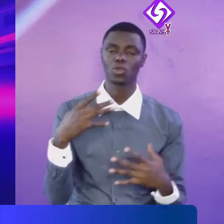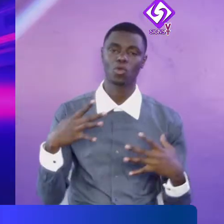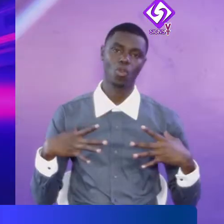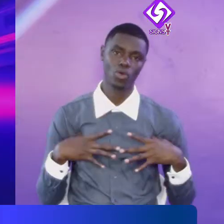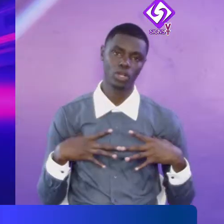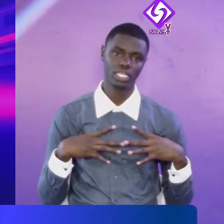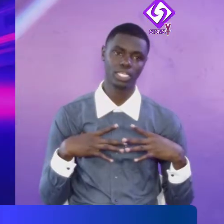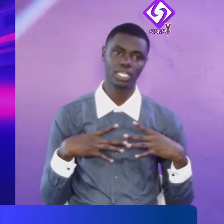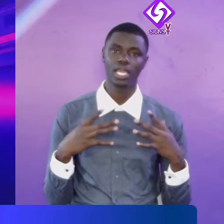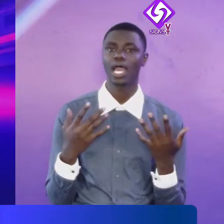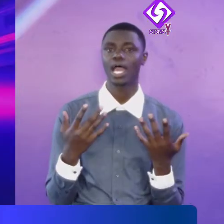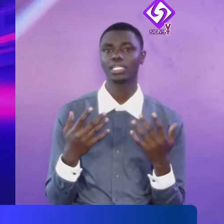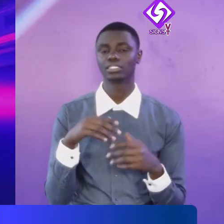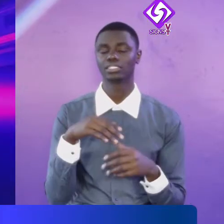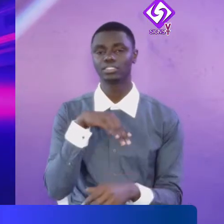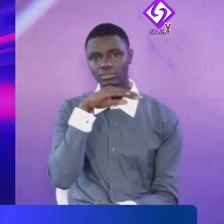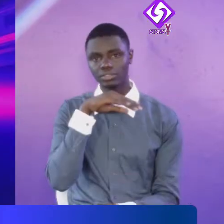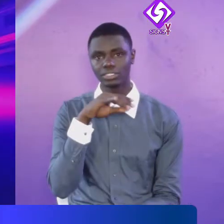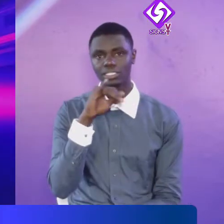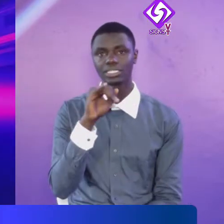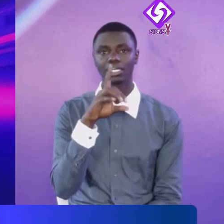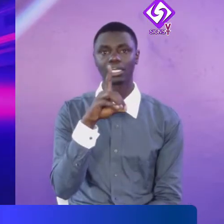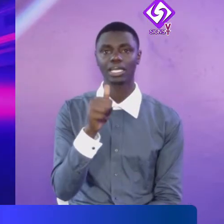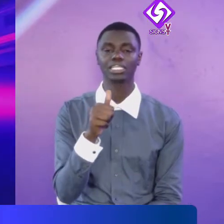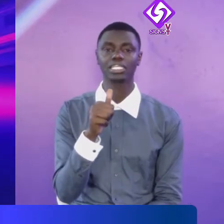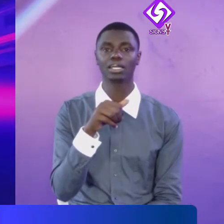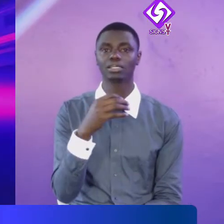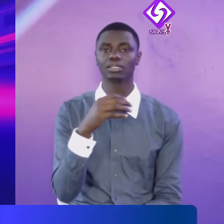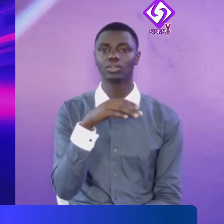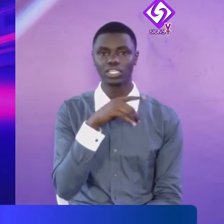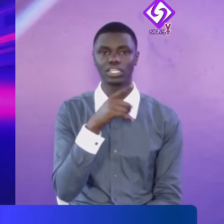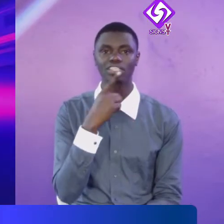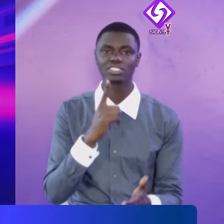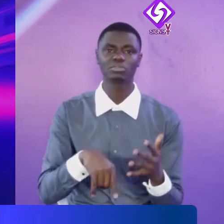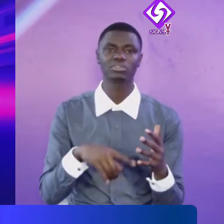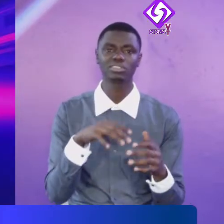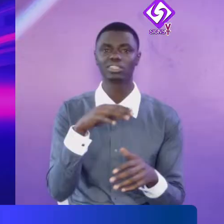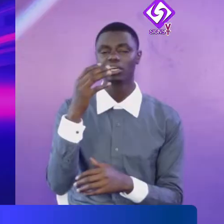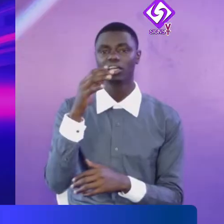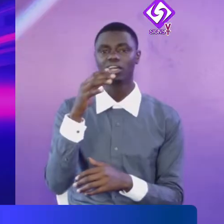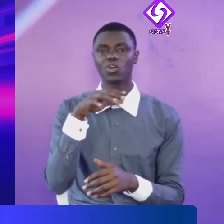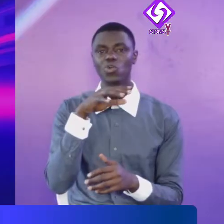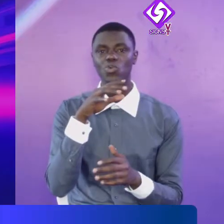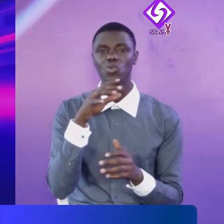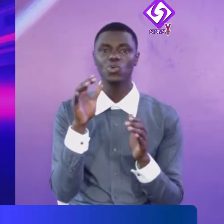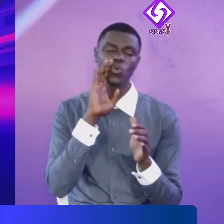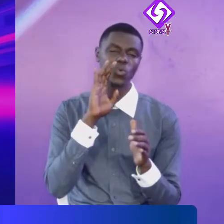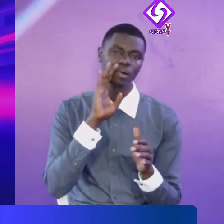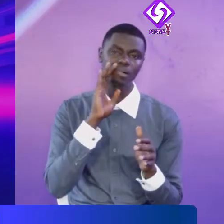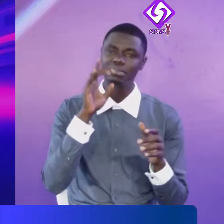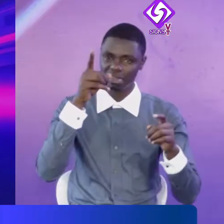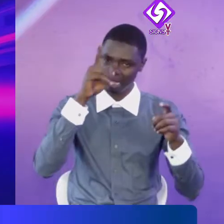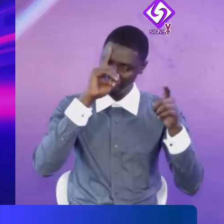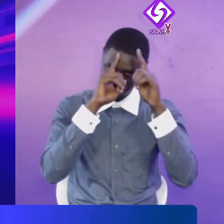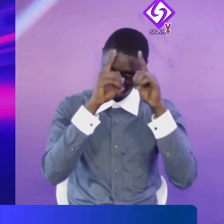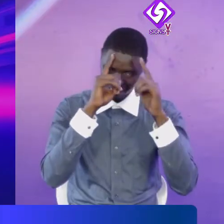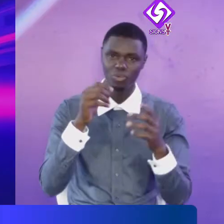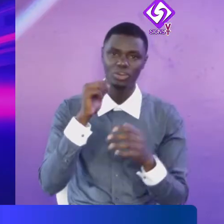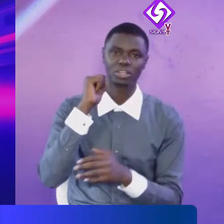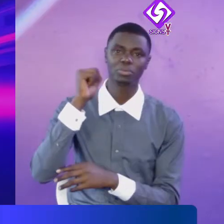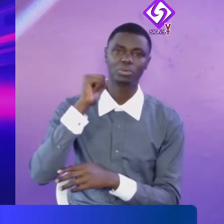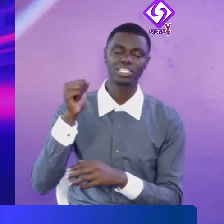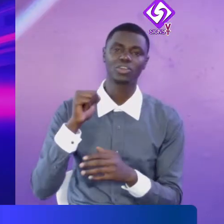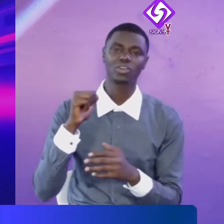and Ida Odinga called the rumors baseless. Wiper hit back, calling ODM's outrage political theater